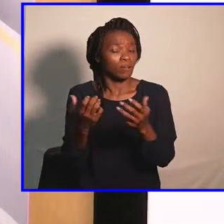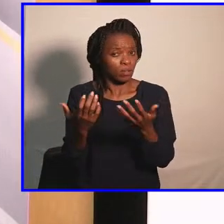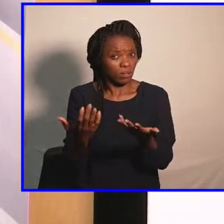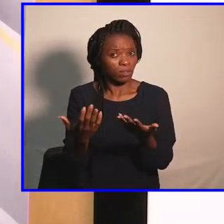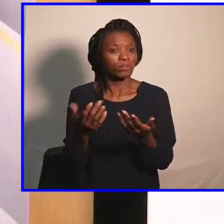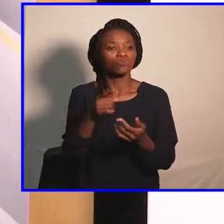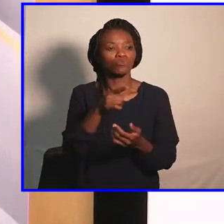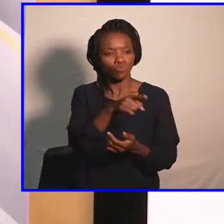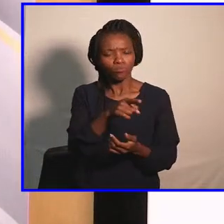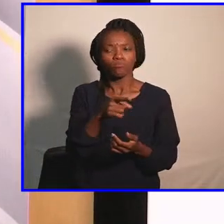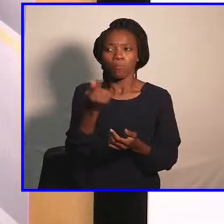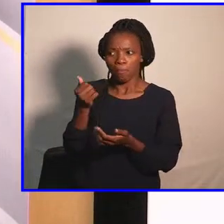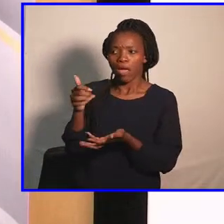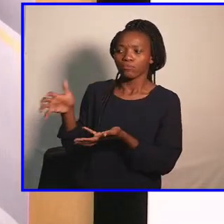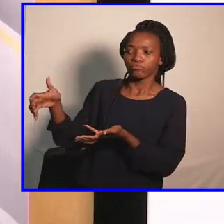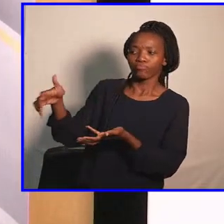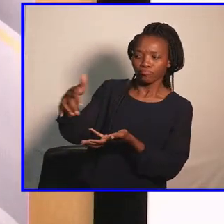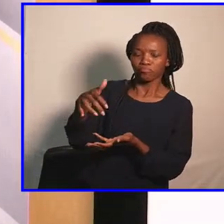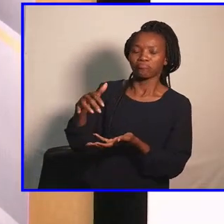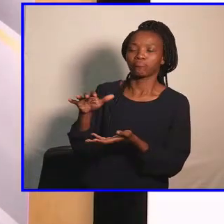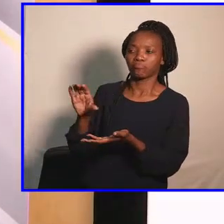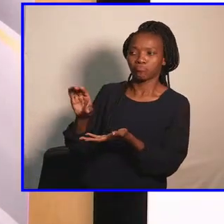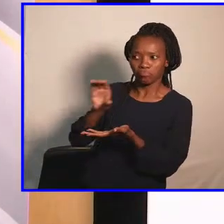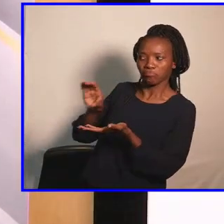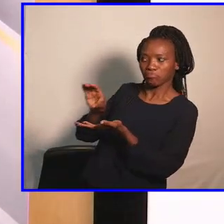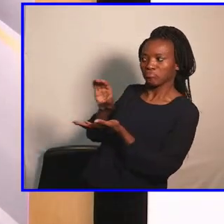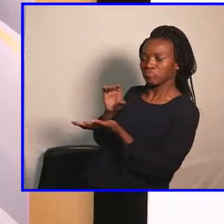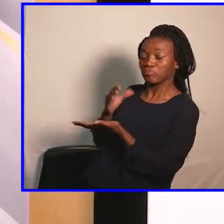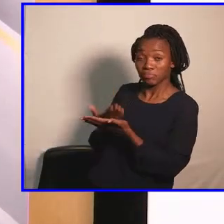collect revenue.